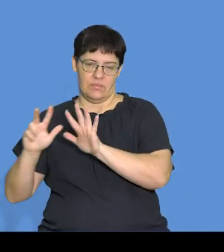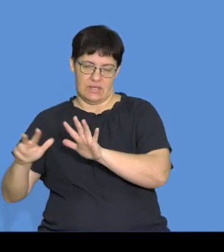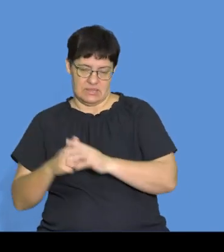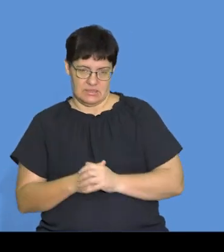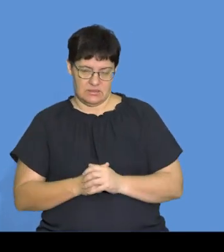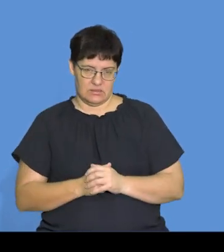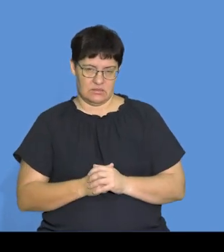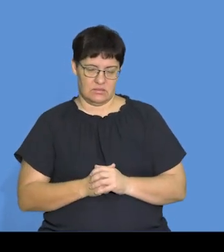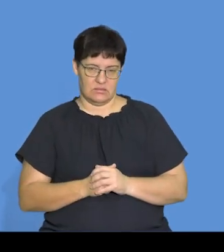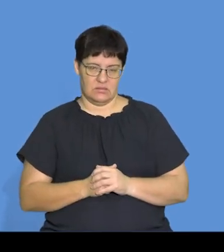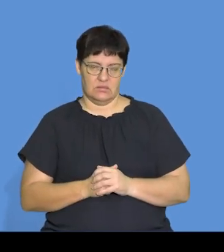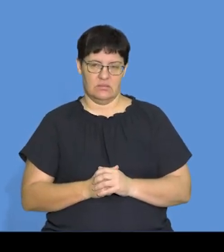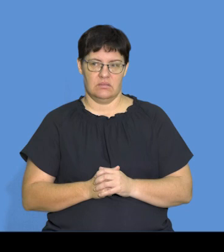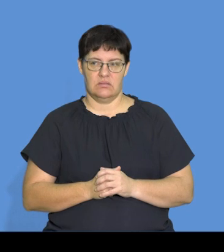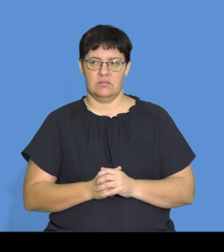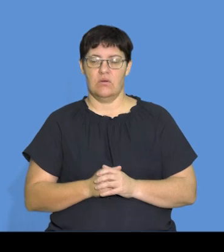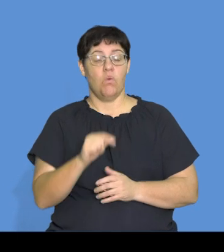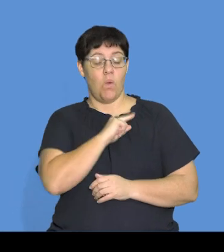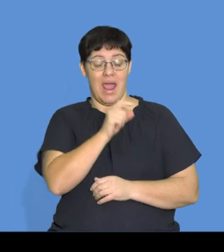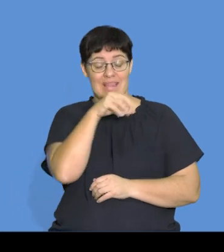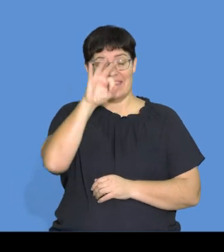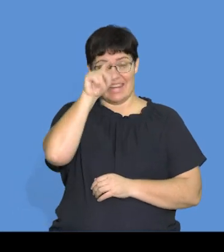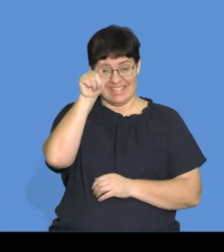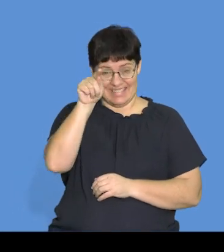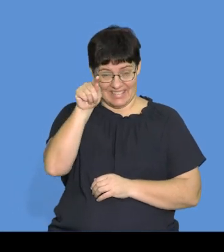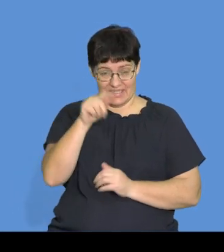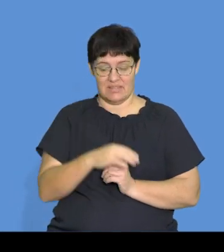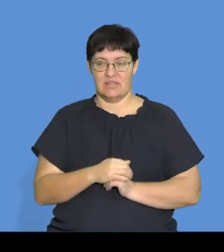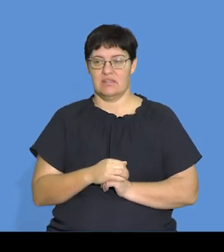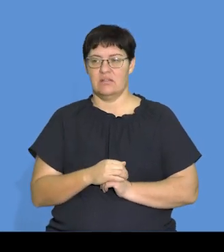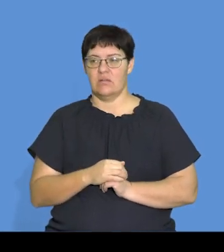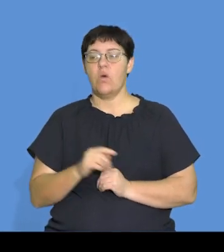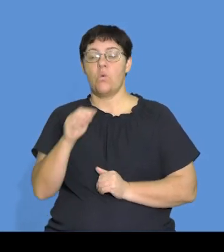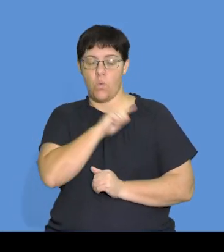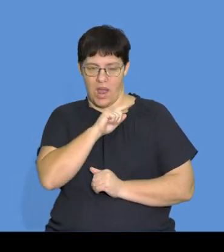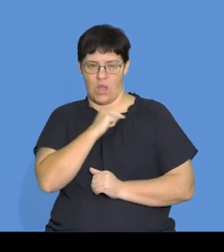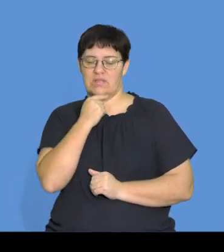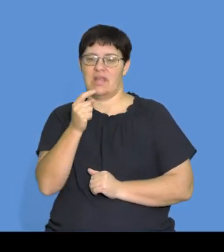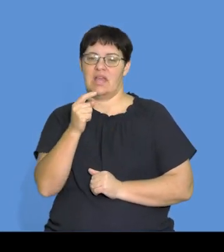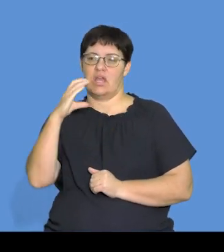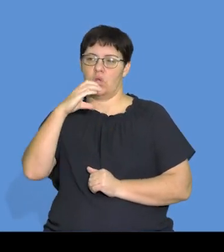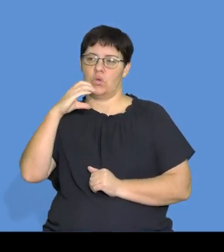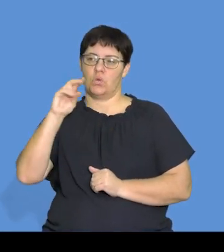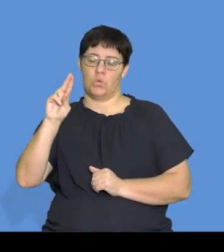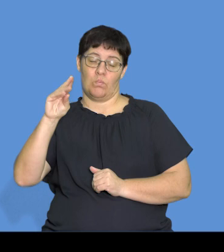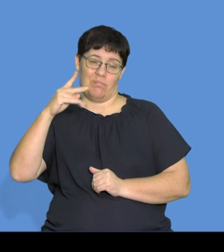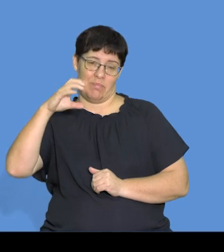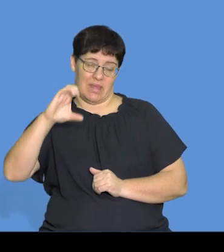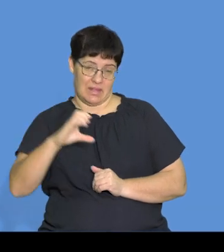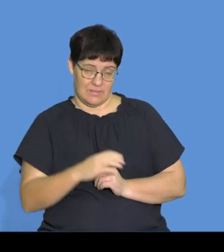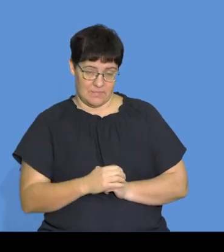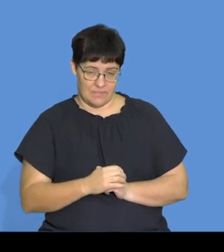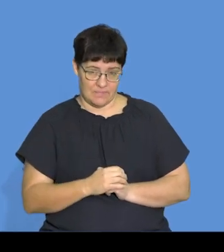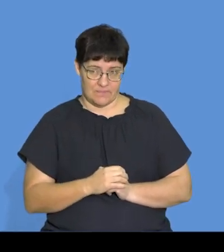X cubed equals to 8. Because of the 3 there as the exponent, we call it a cubic equation.